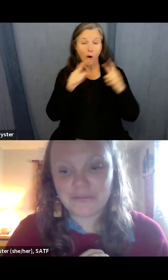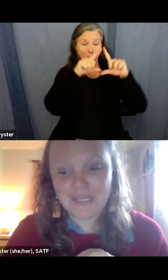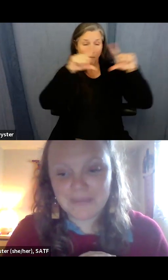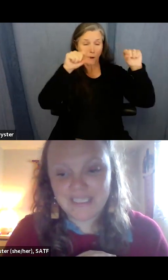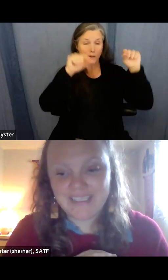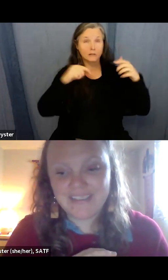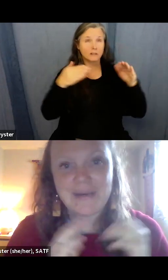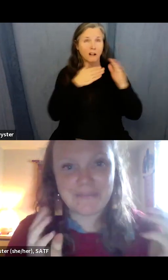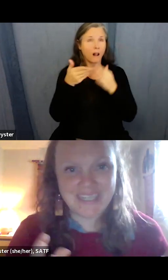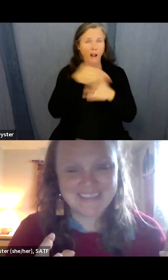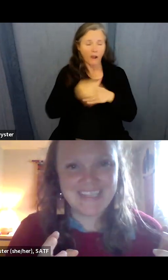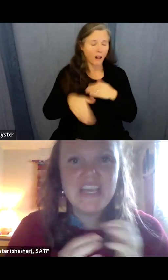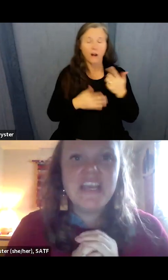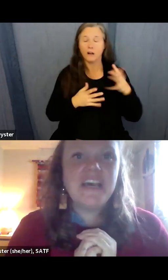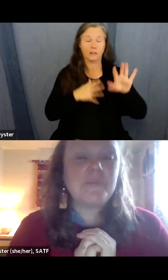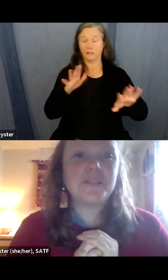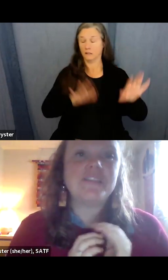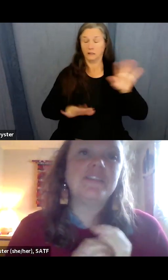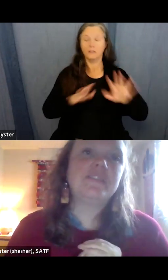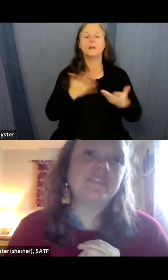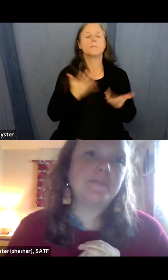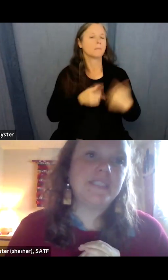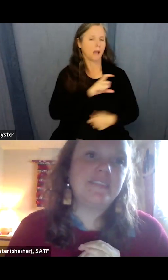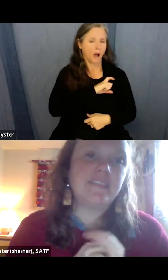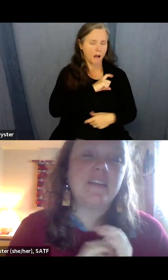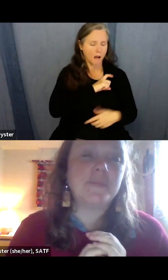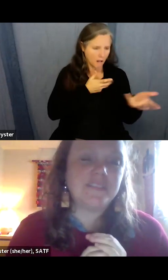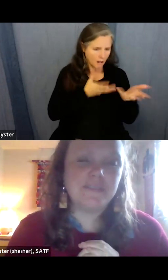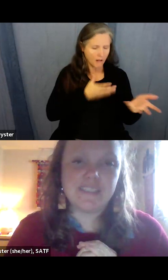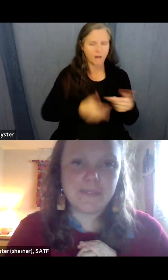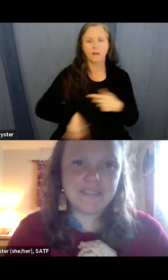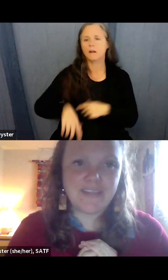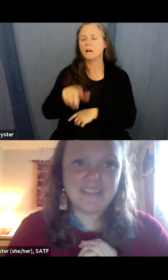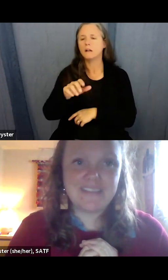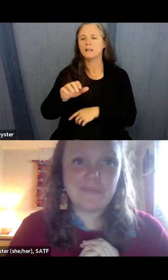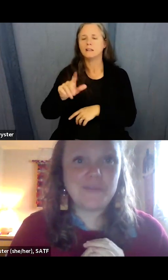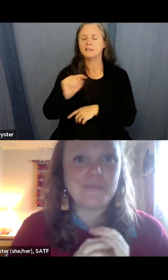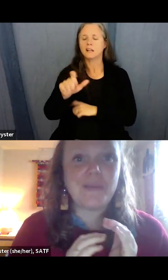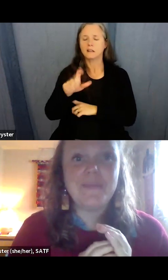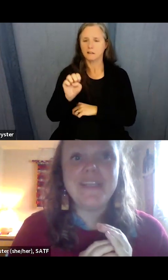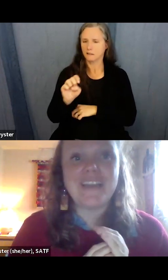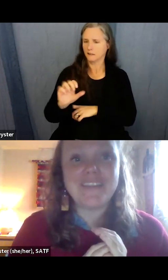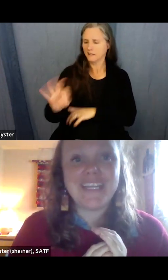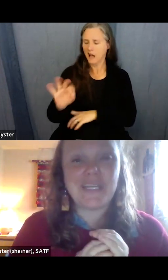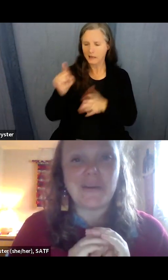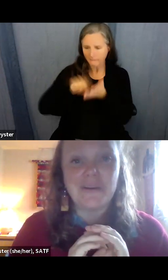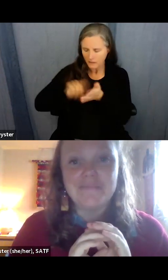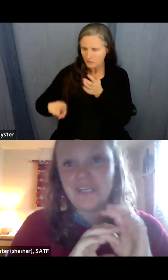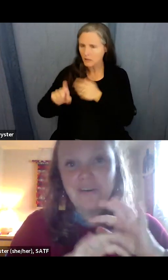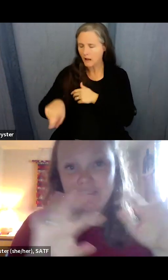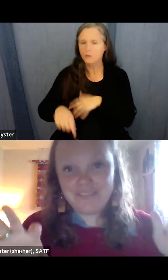are incredibly complex. A young person who has experienced violence and abuse might be